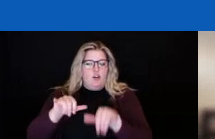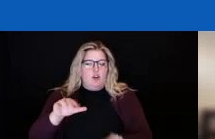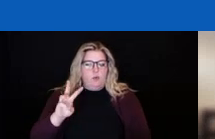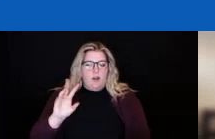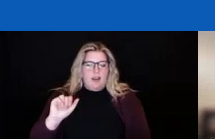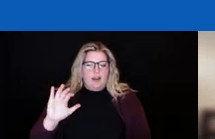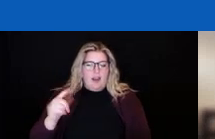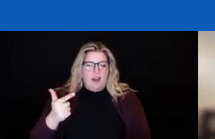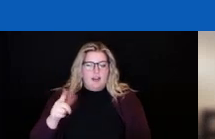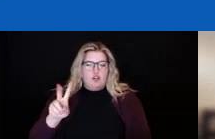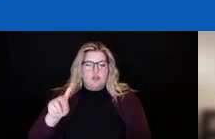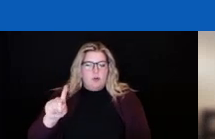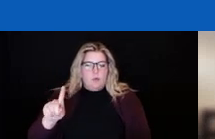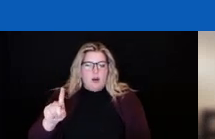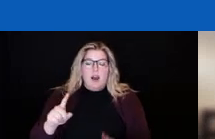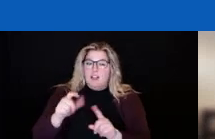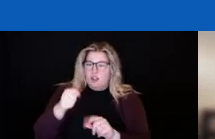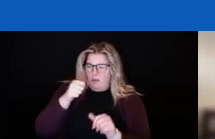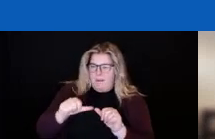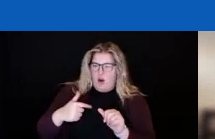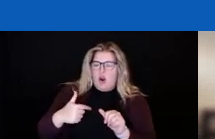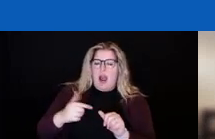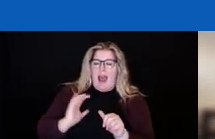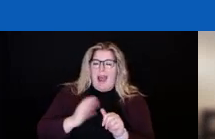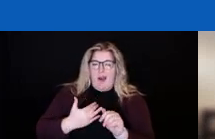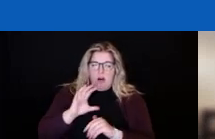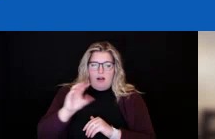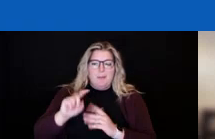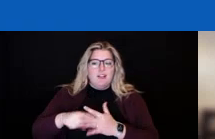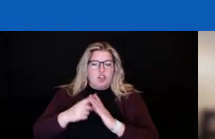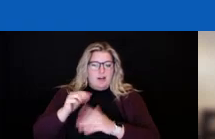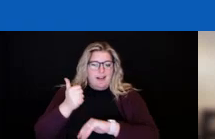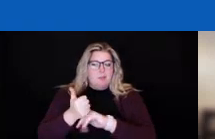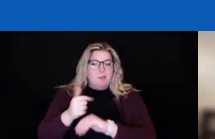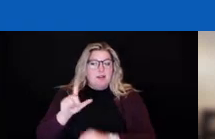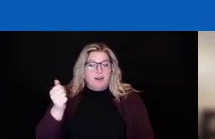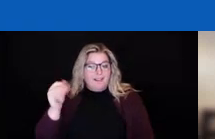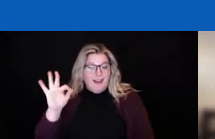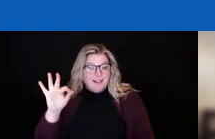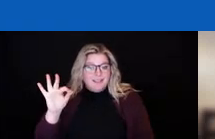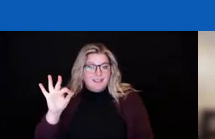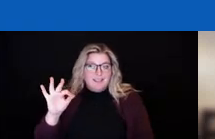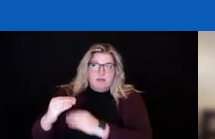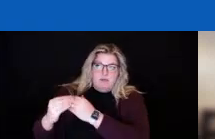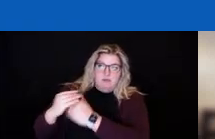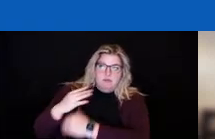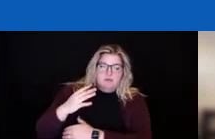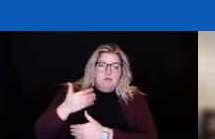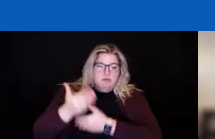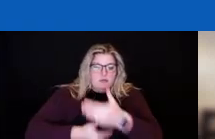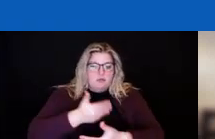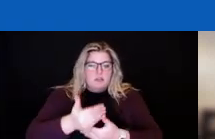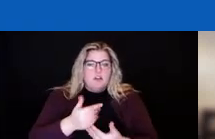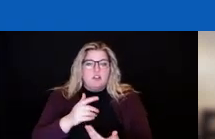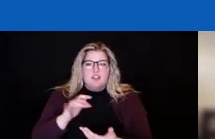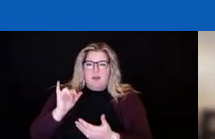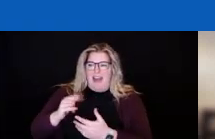I had mentioned that we started implementing this into our process in about 2019. So it took us a little bit